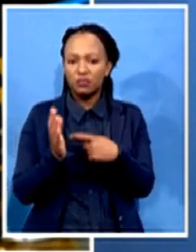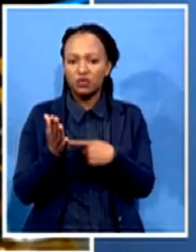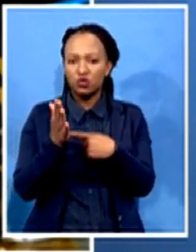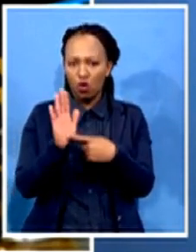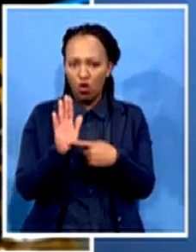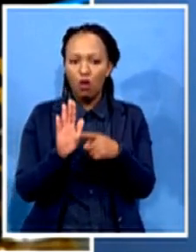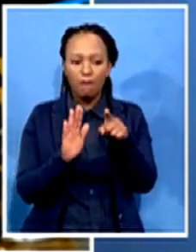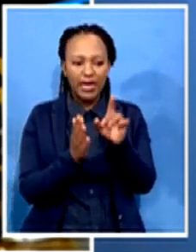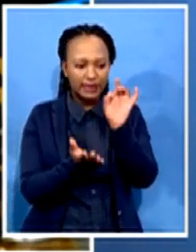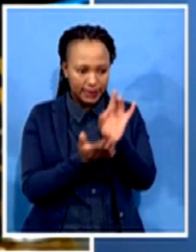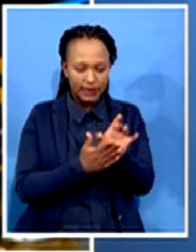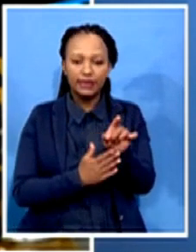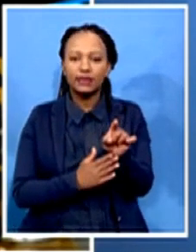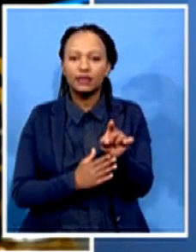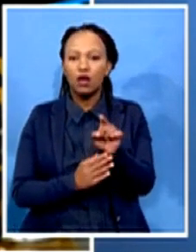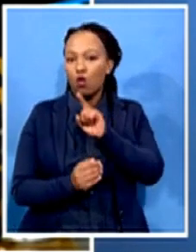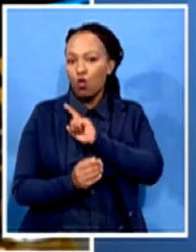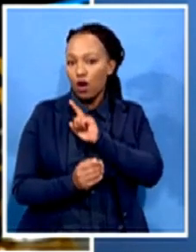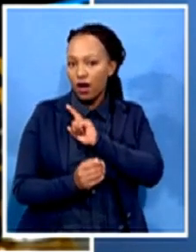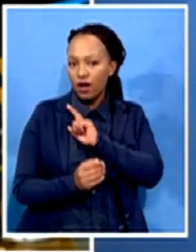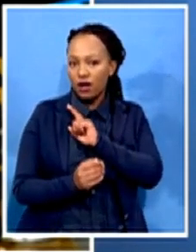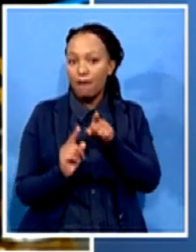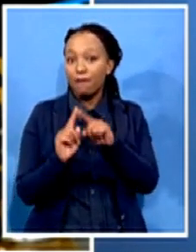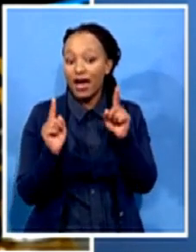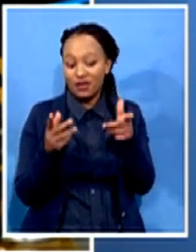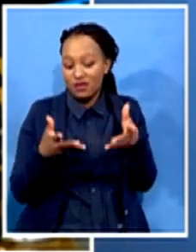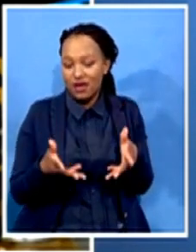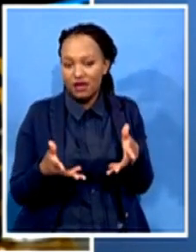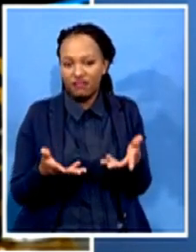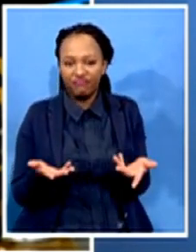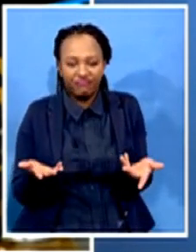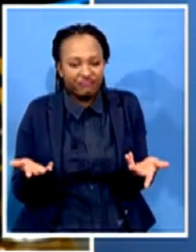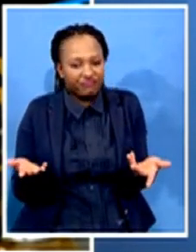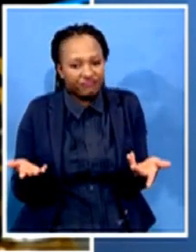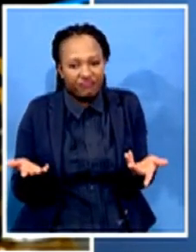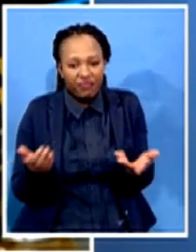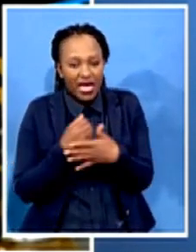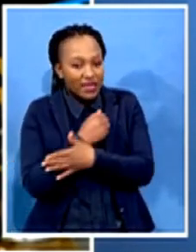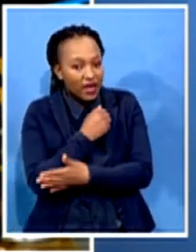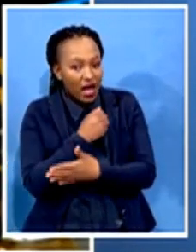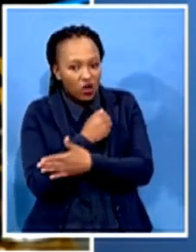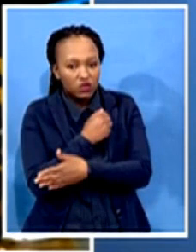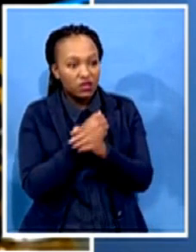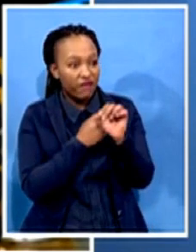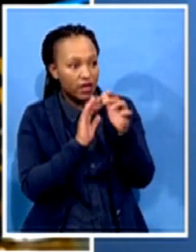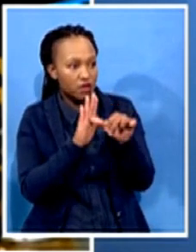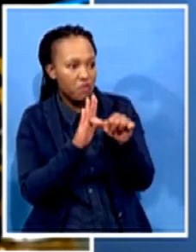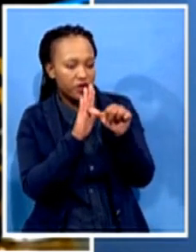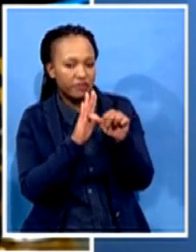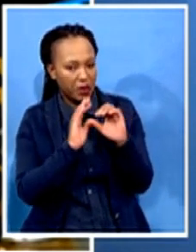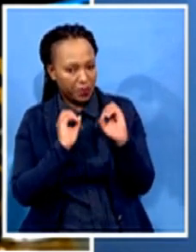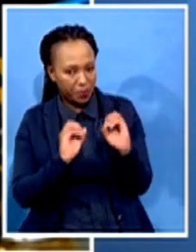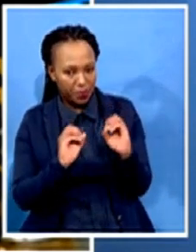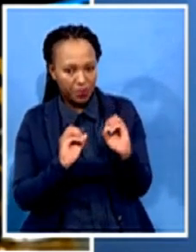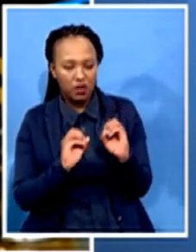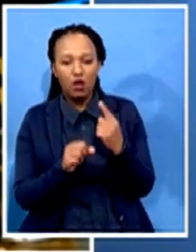because here we don't put the interest of the country first, we always protect the individuals